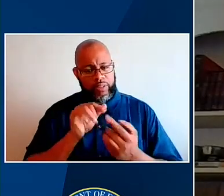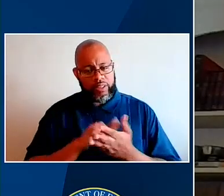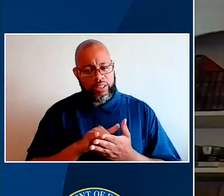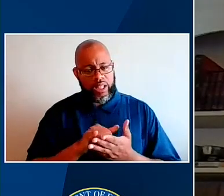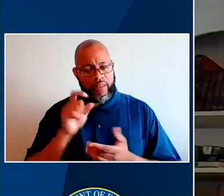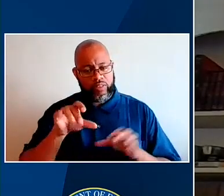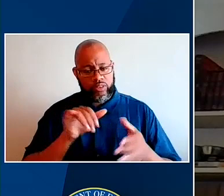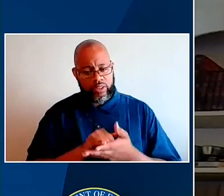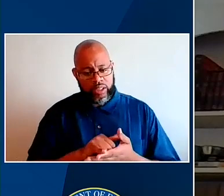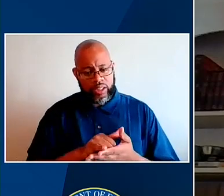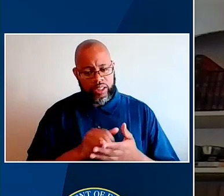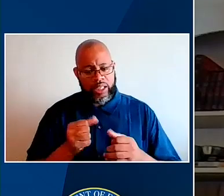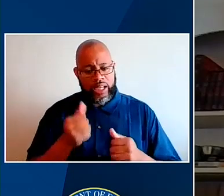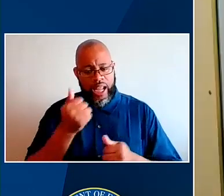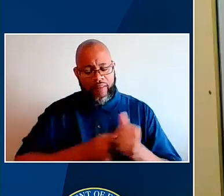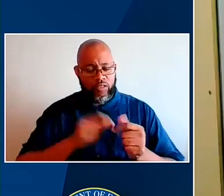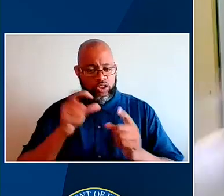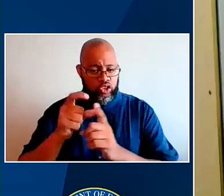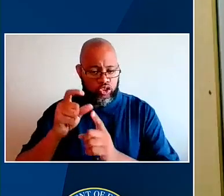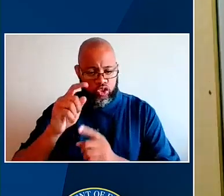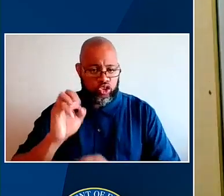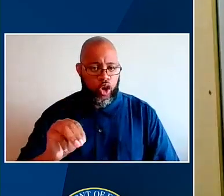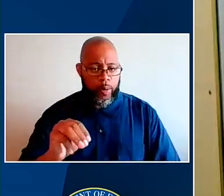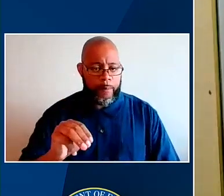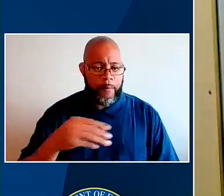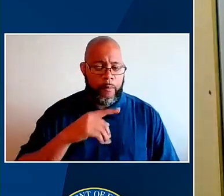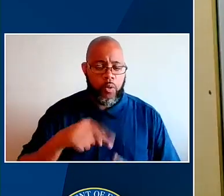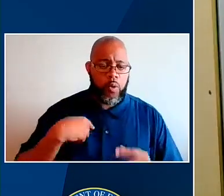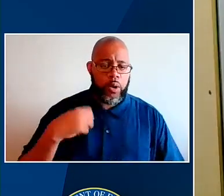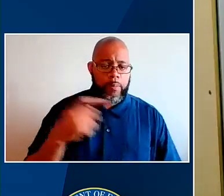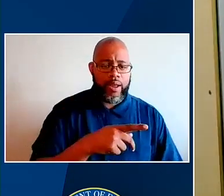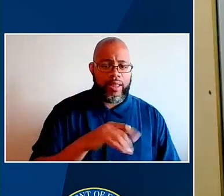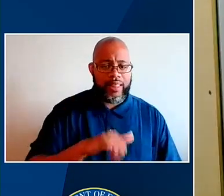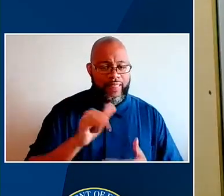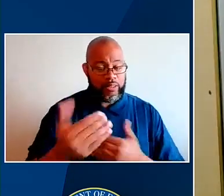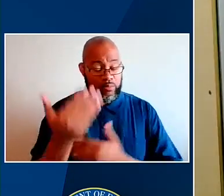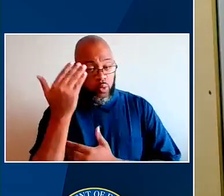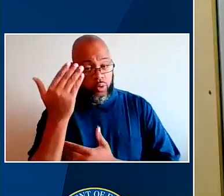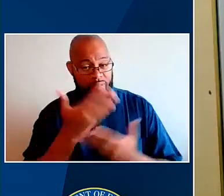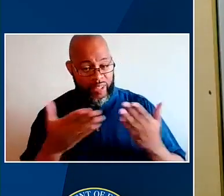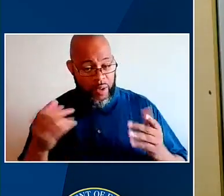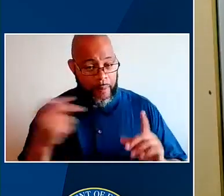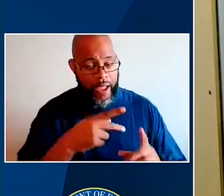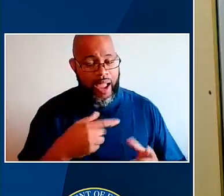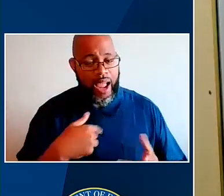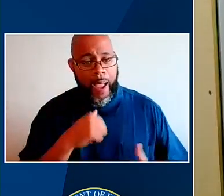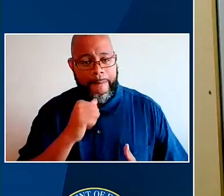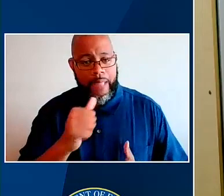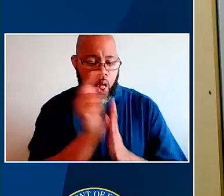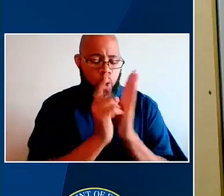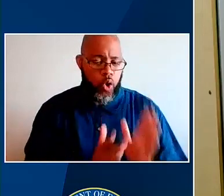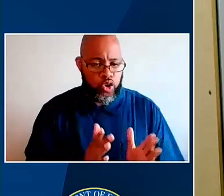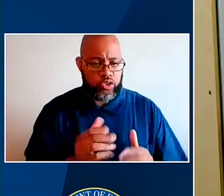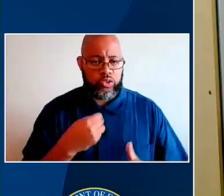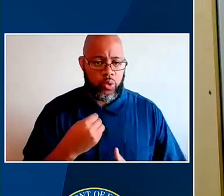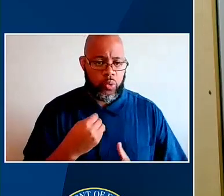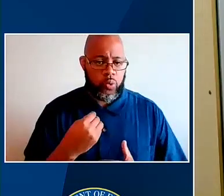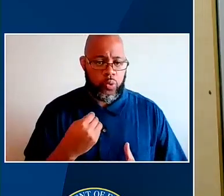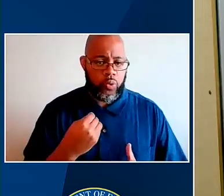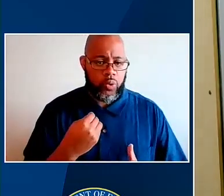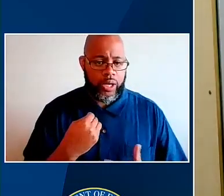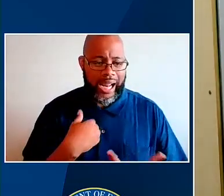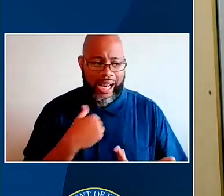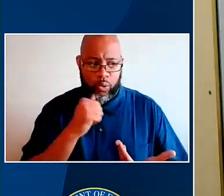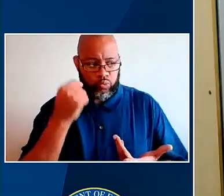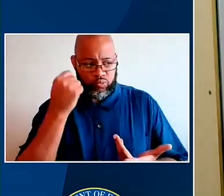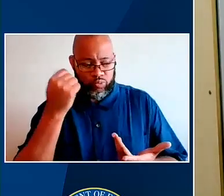done every term. Yeah, but we'll go back and look at that. This morning's thing, I mean, and I'm not a lawyer, and so I am out of my depth a bit here,